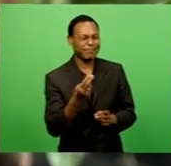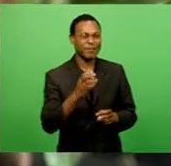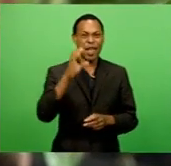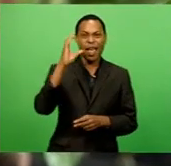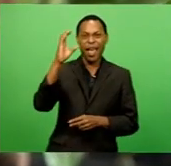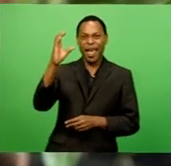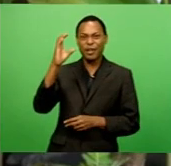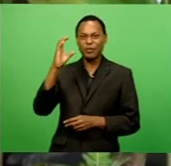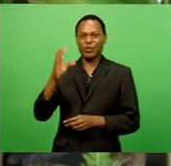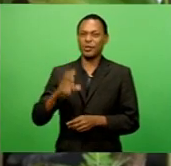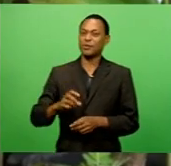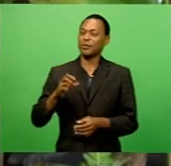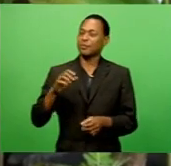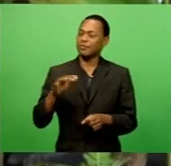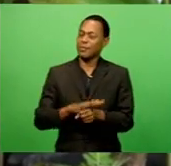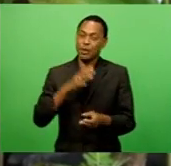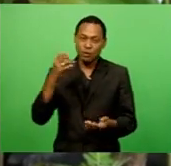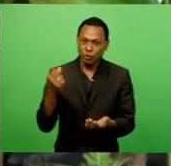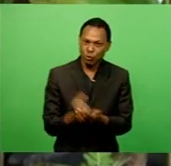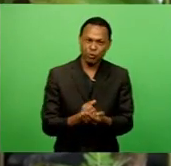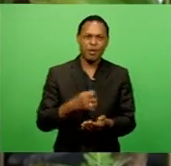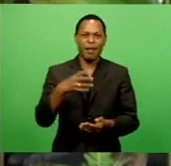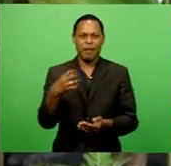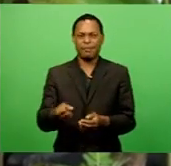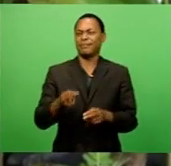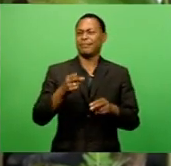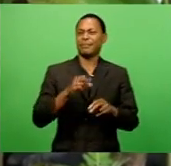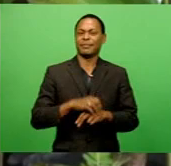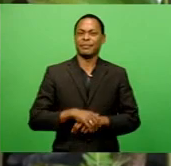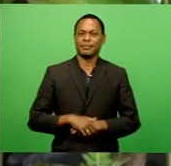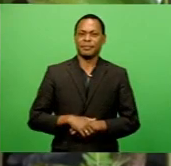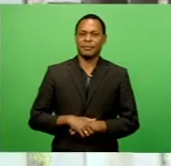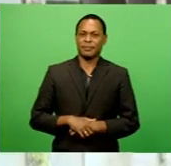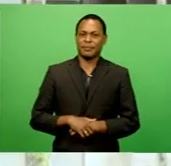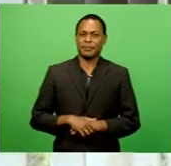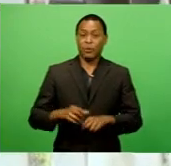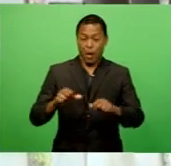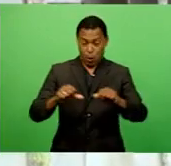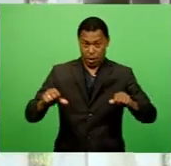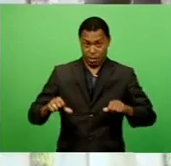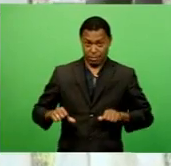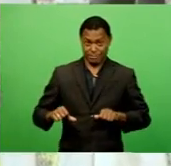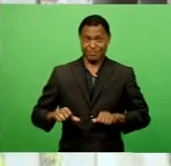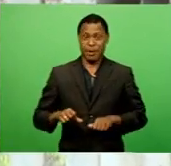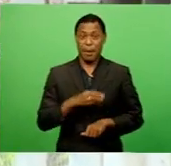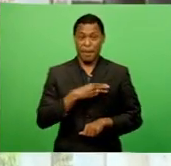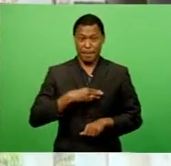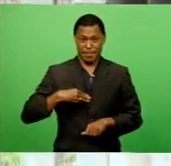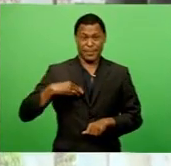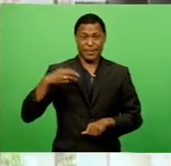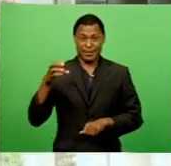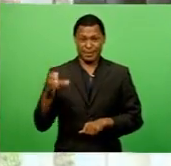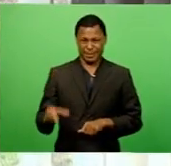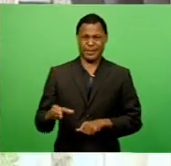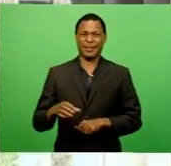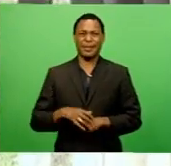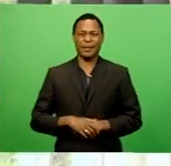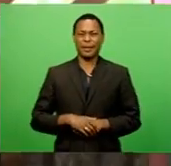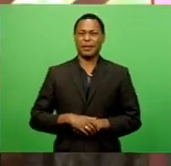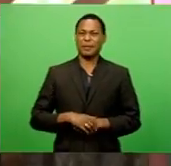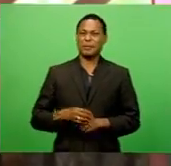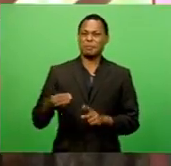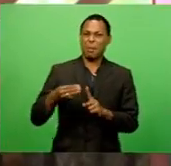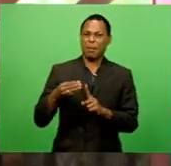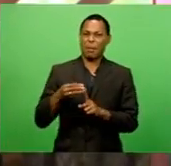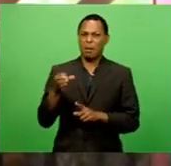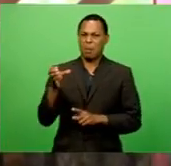the nutritional security of Fijian villages. Agriculture Minister Dr. Mahendra Reddy spearheaded the program